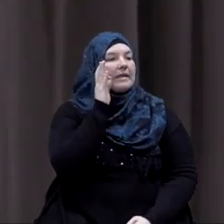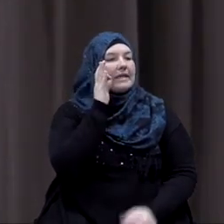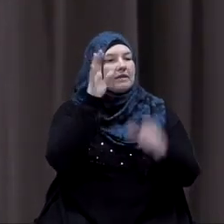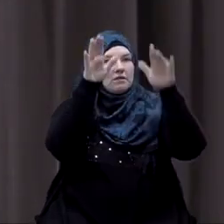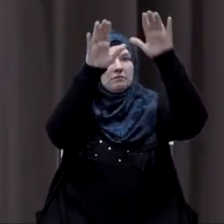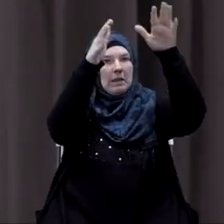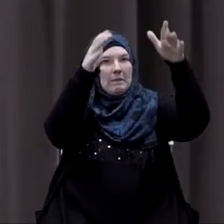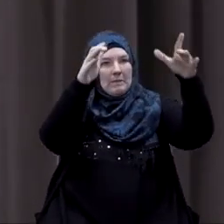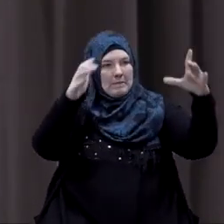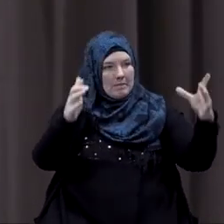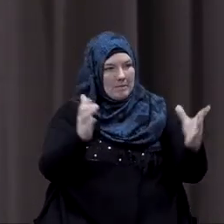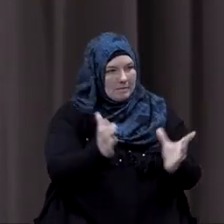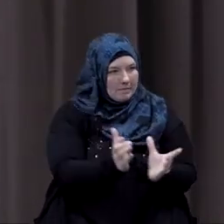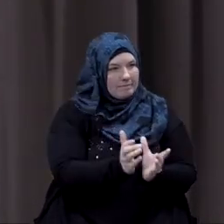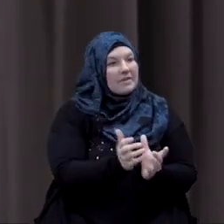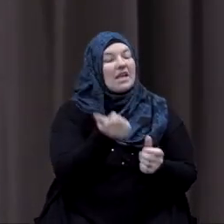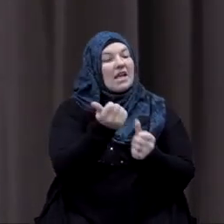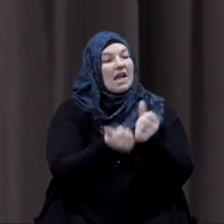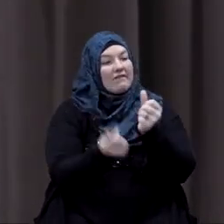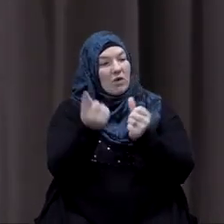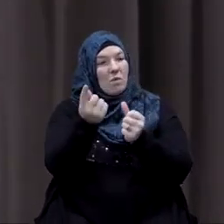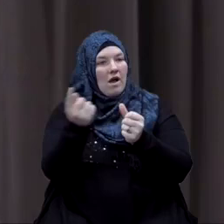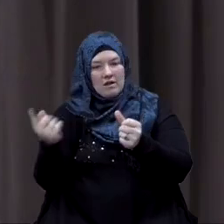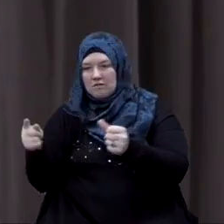Everyone in the community has a role to play.